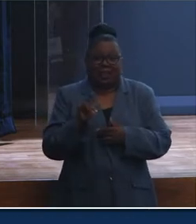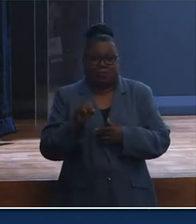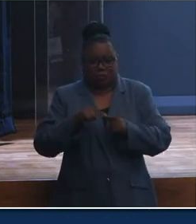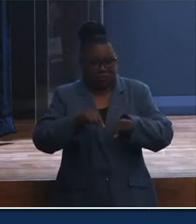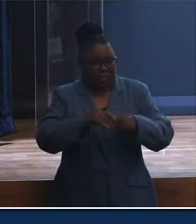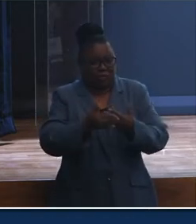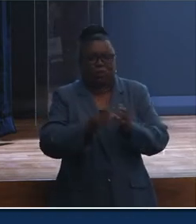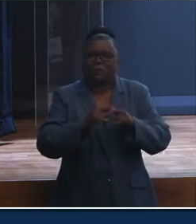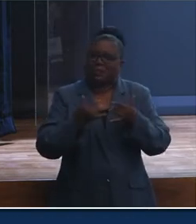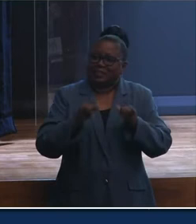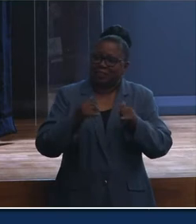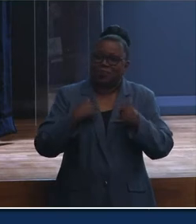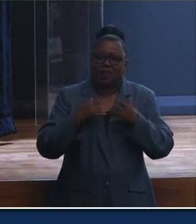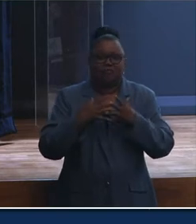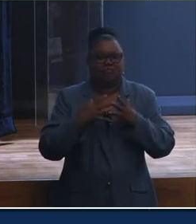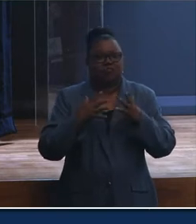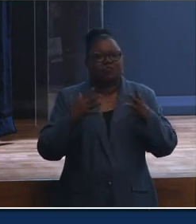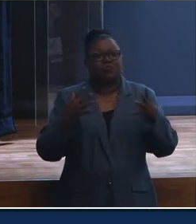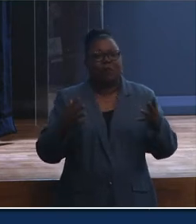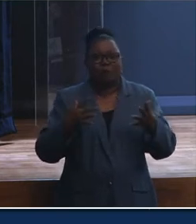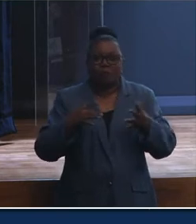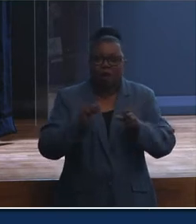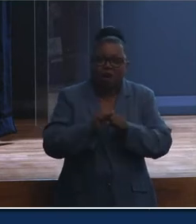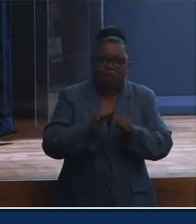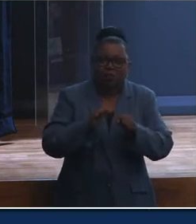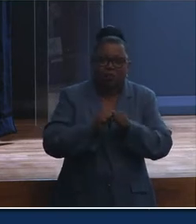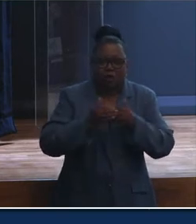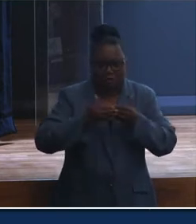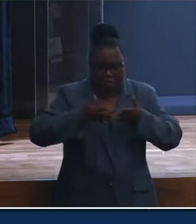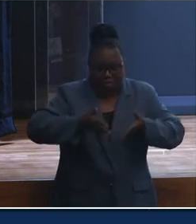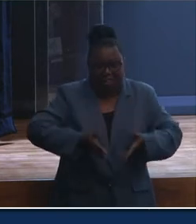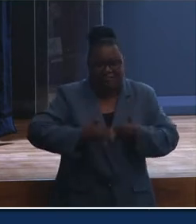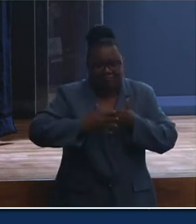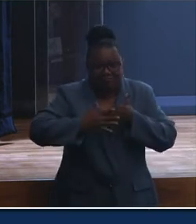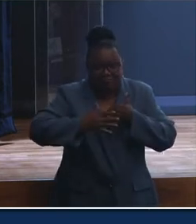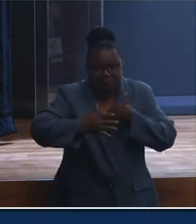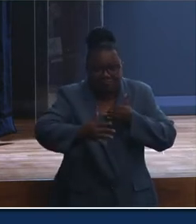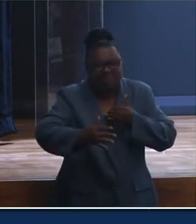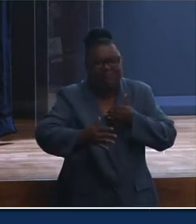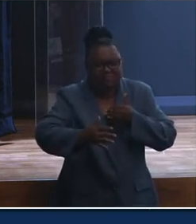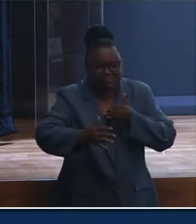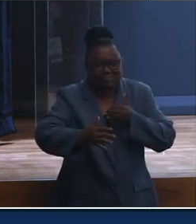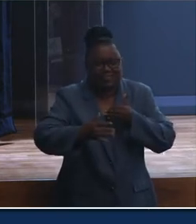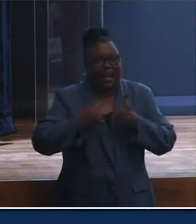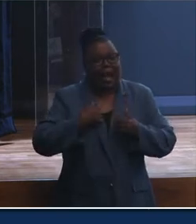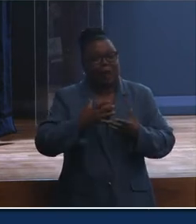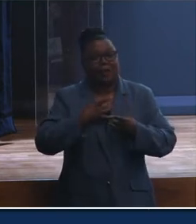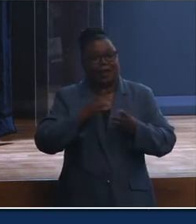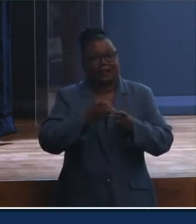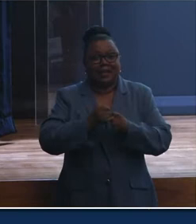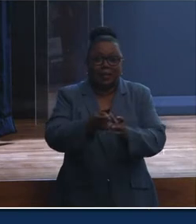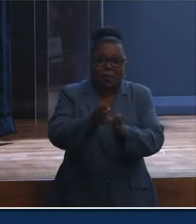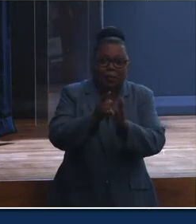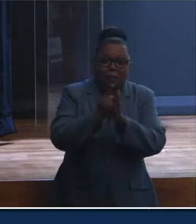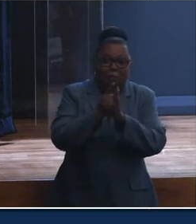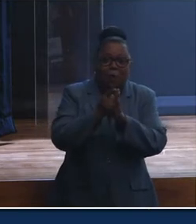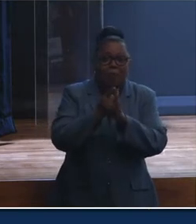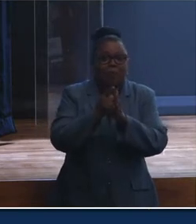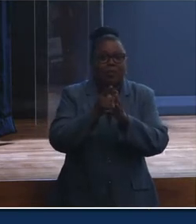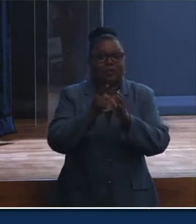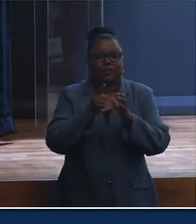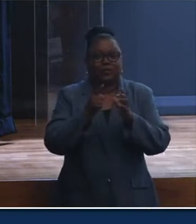room, but we still have so much work left to do. I would like to take a moment